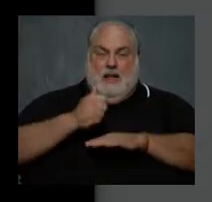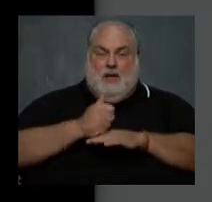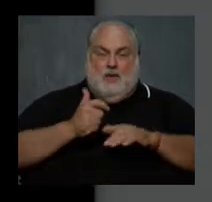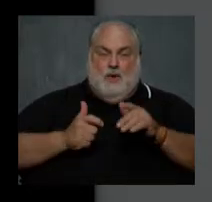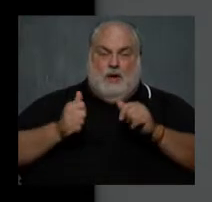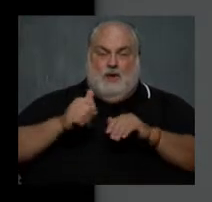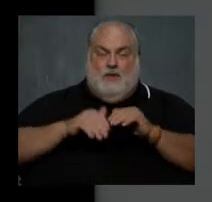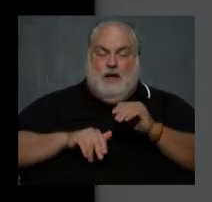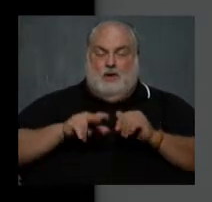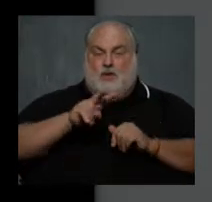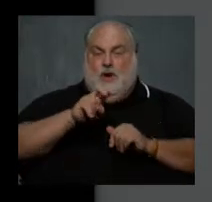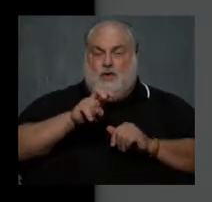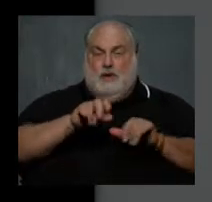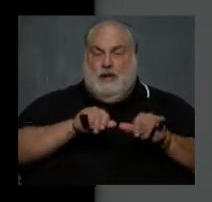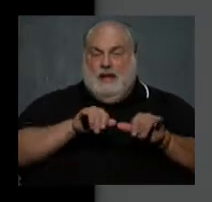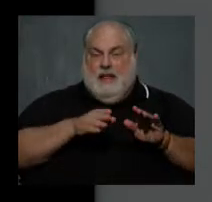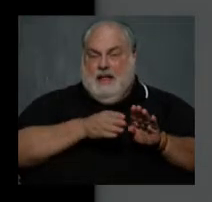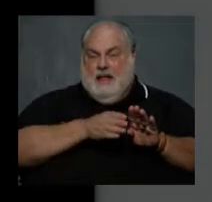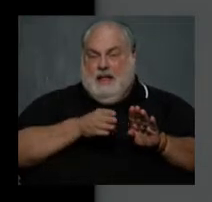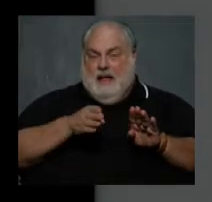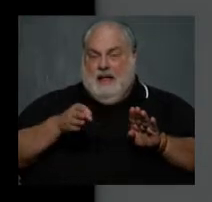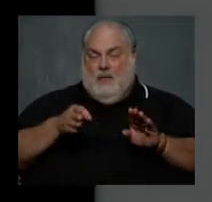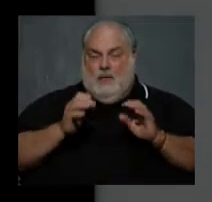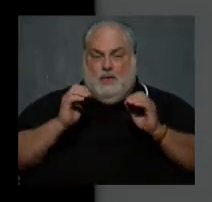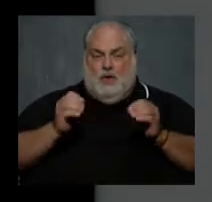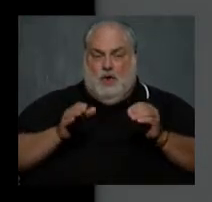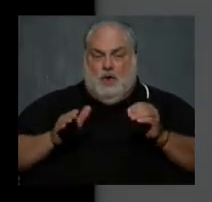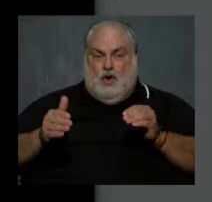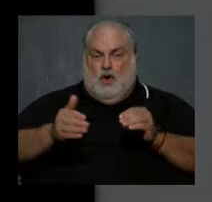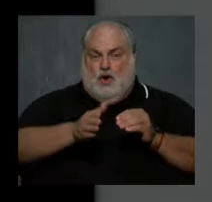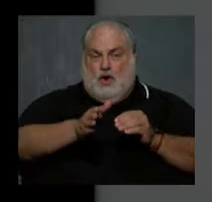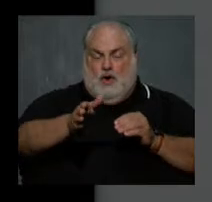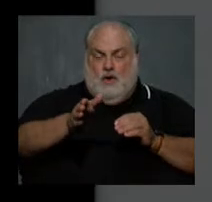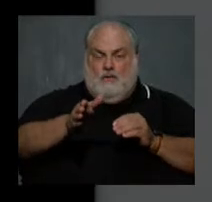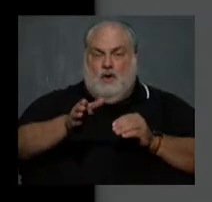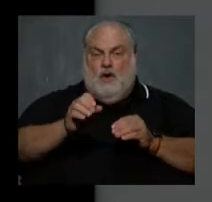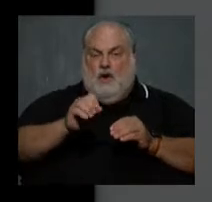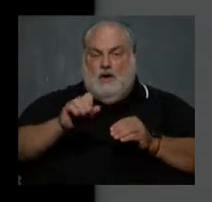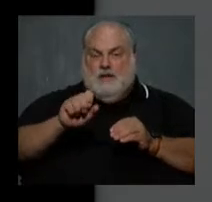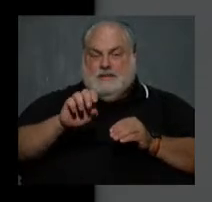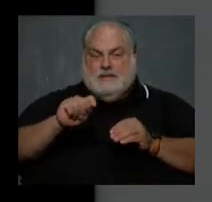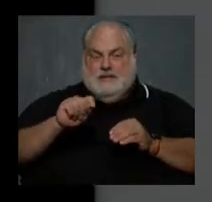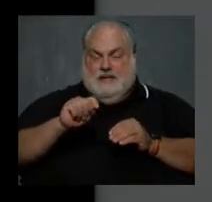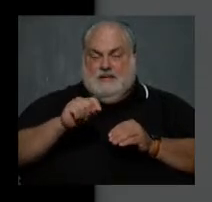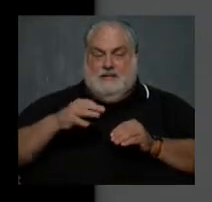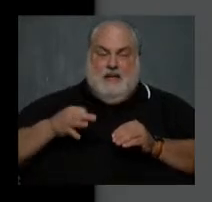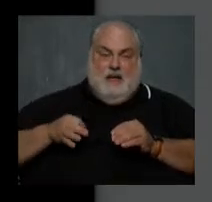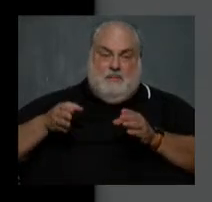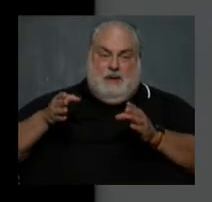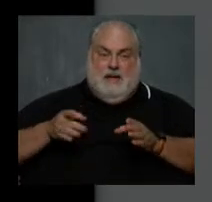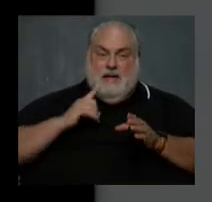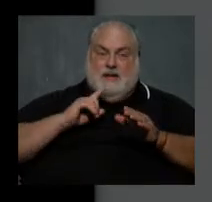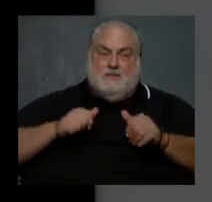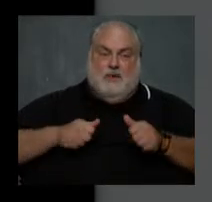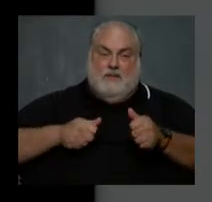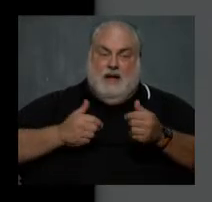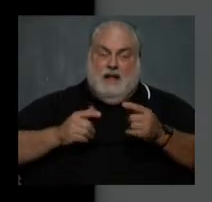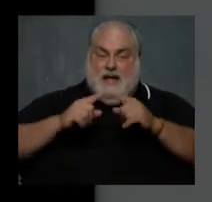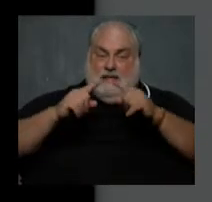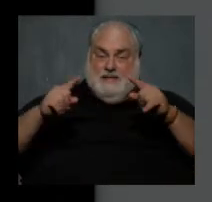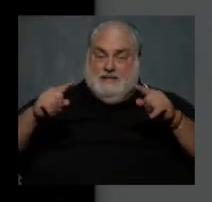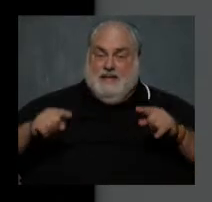than 200 feet in length to be straight lined without curved sections, jogs, or offsets. The applicant has provided a signage plan